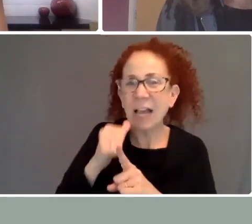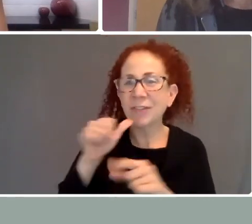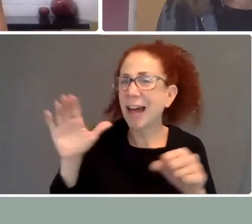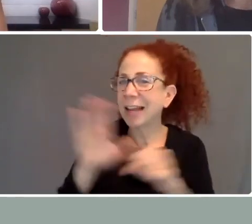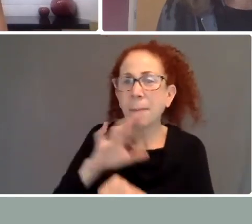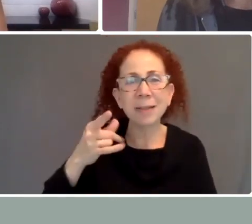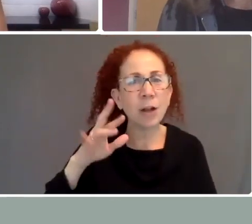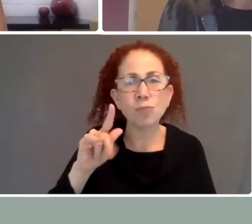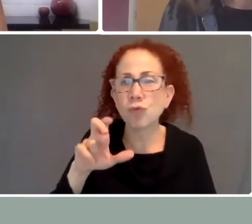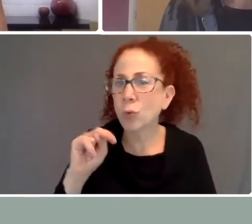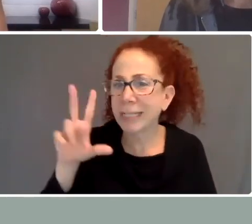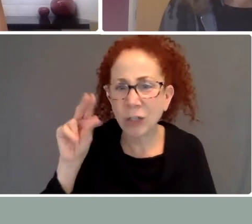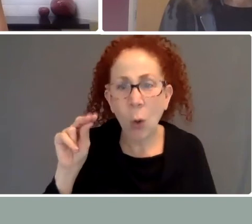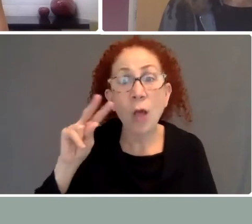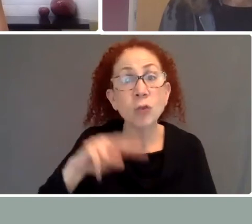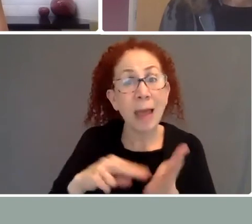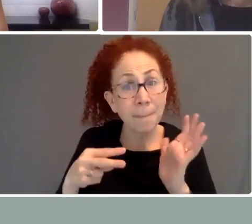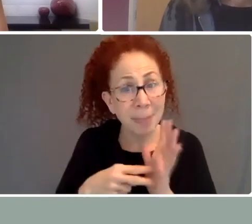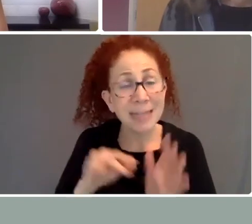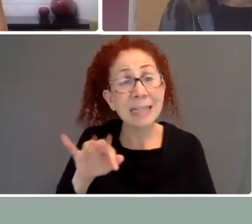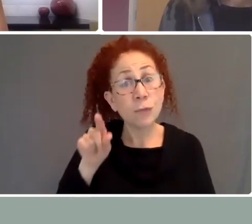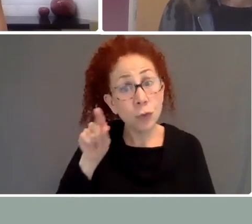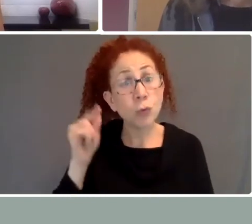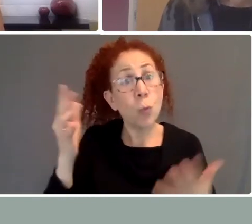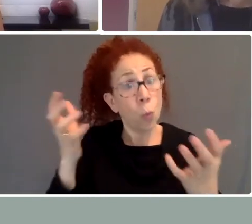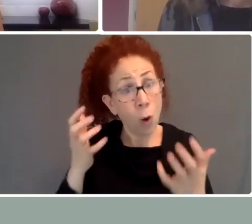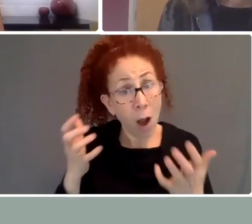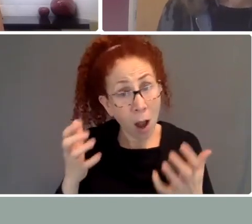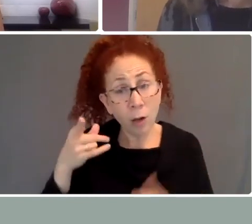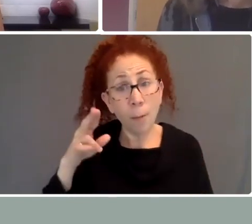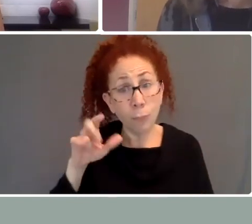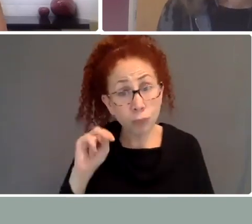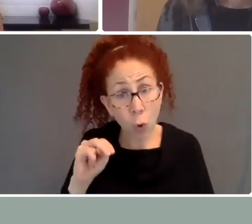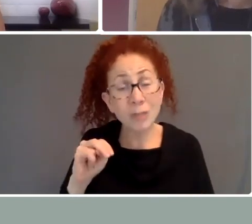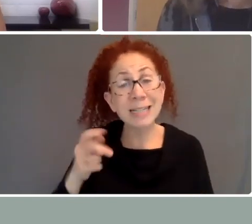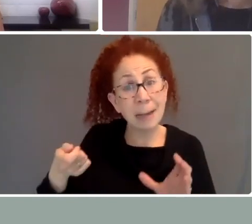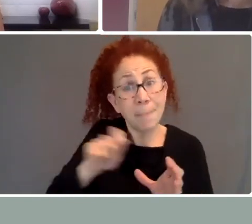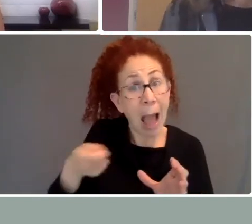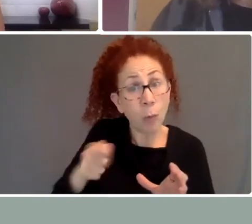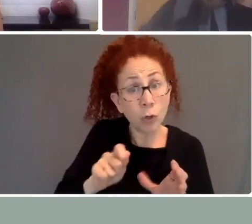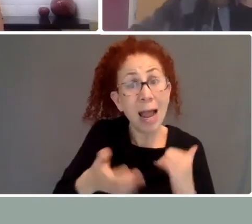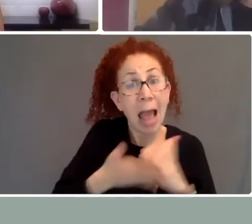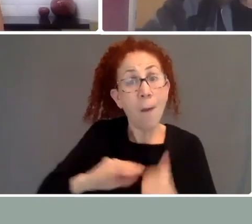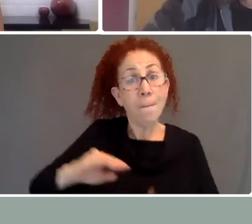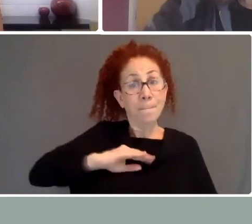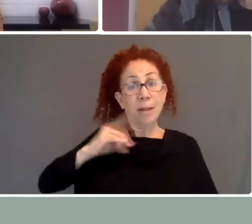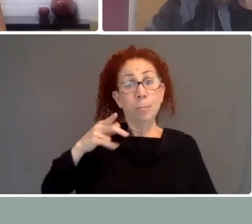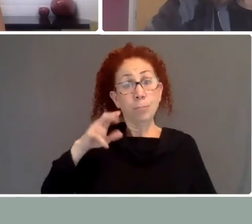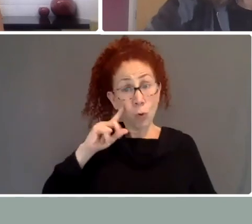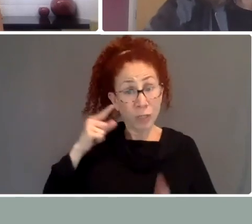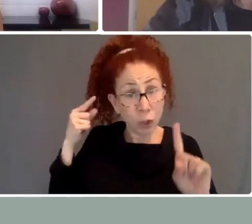protein. So what that means is that if you want a protein powder to help meet your protein